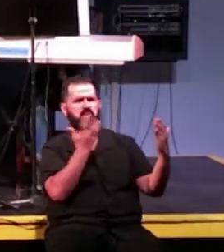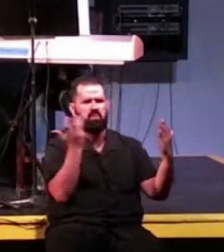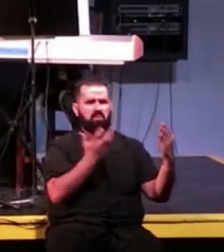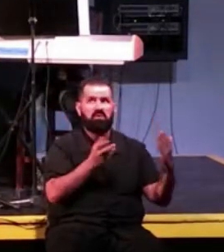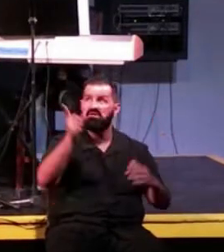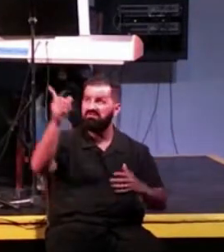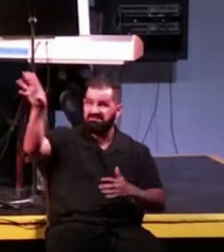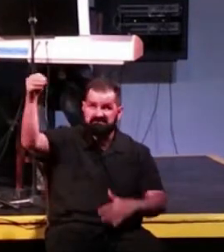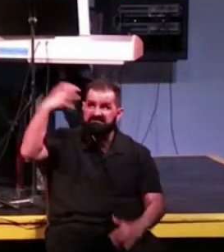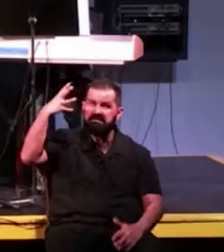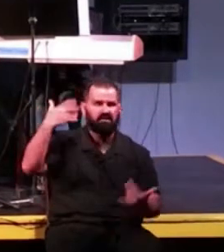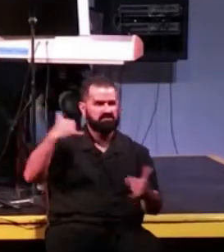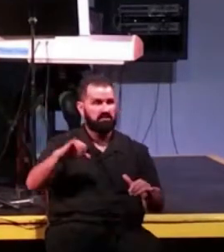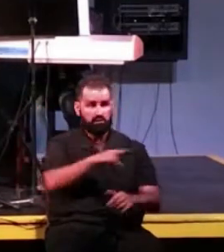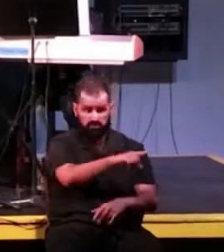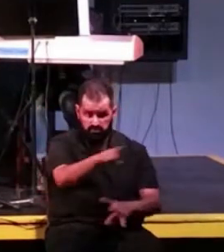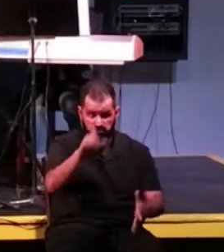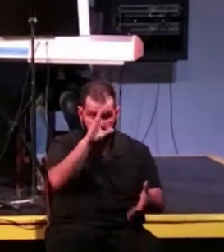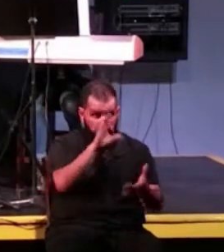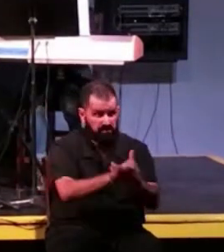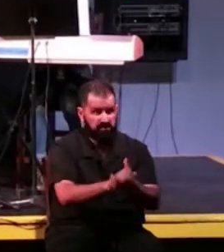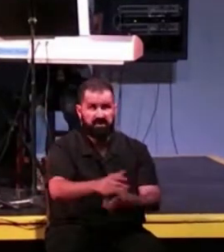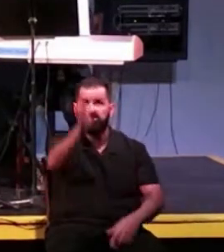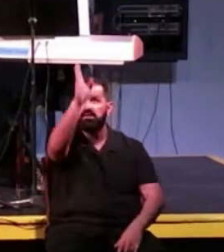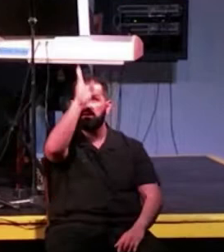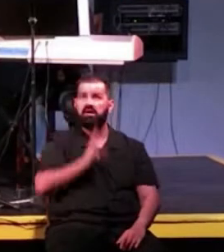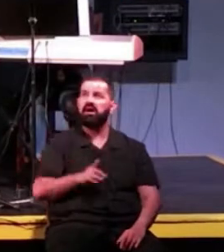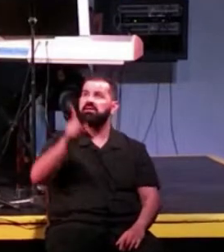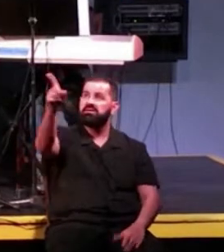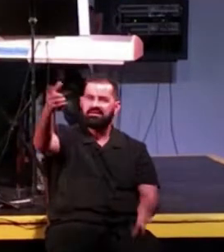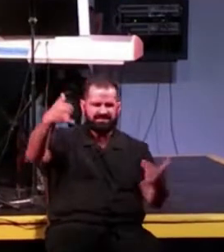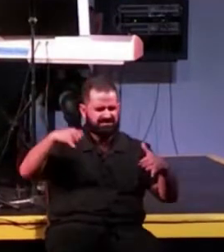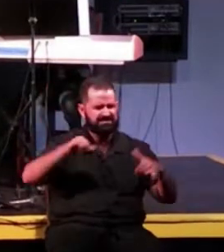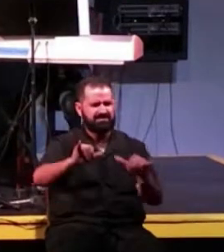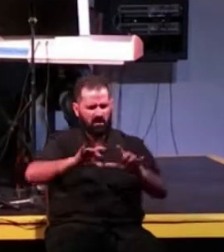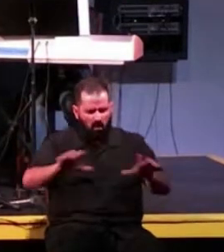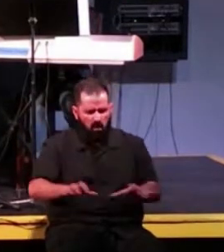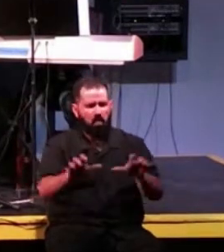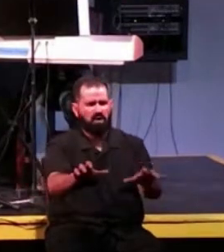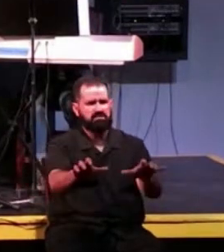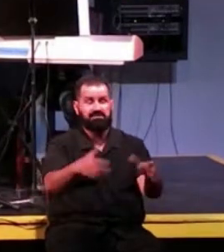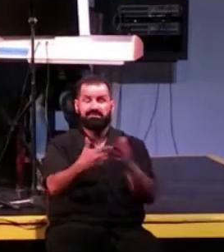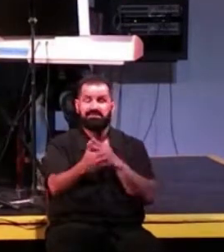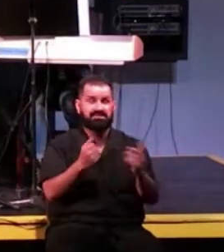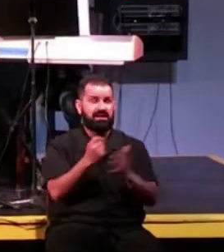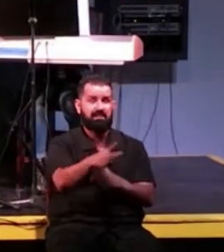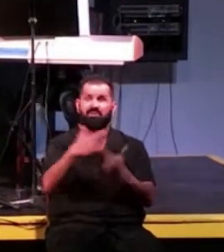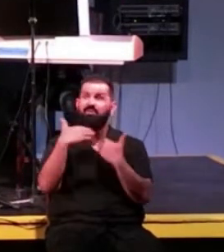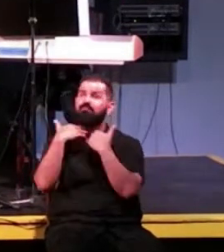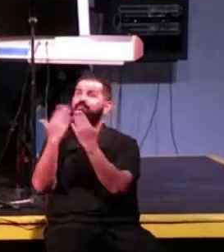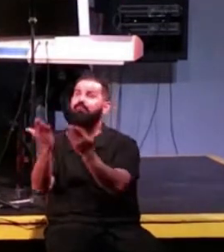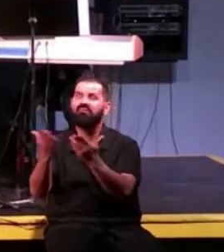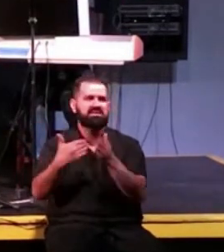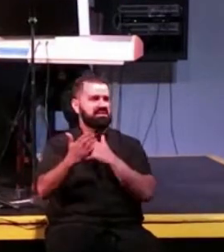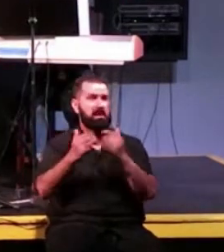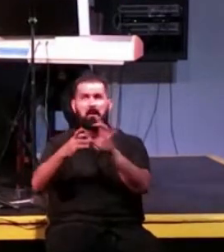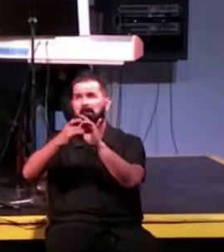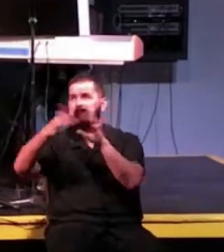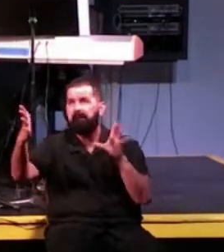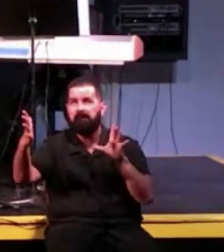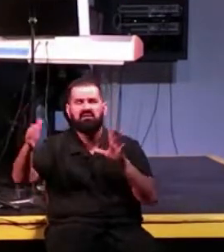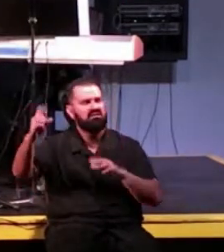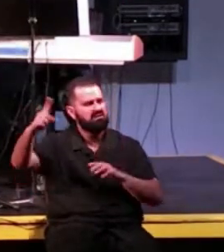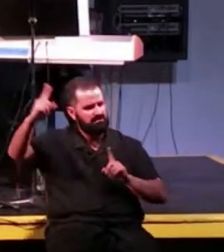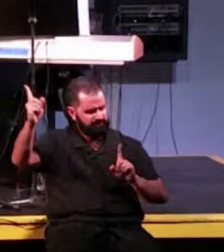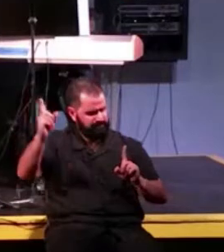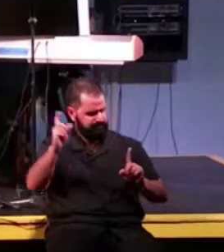you believe in a God that still works when you're far, that still works when you're hopeless,